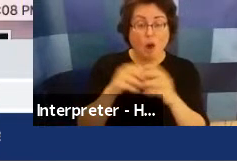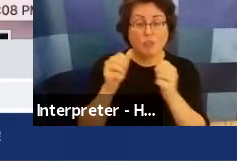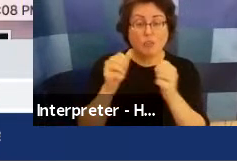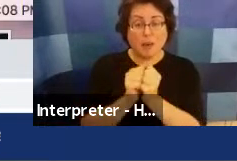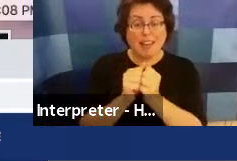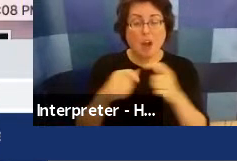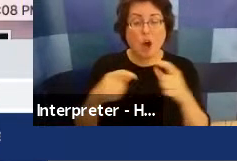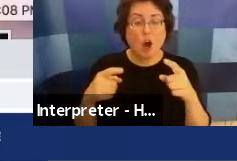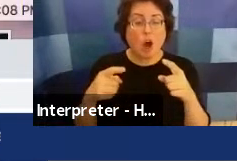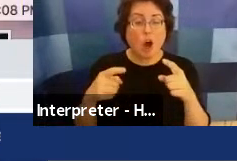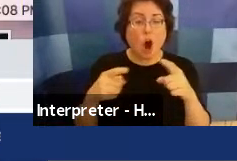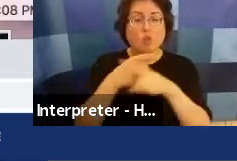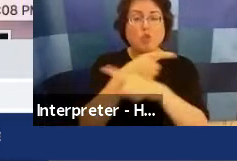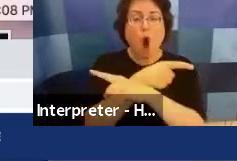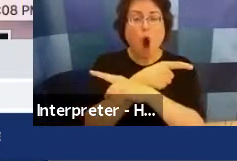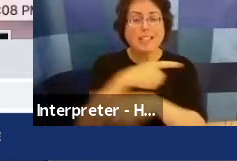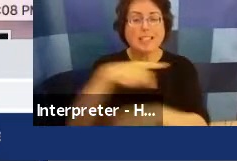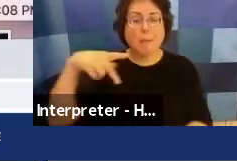Pennsylvania. So